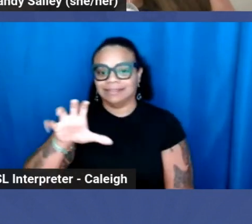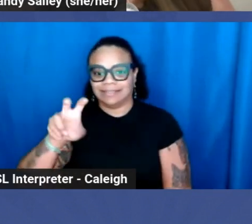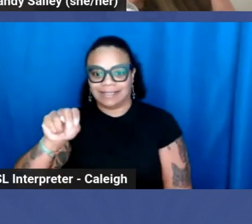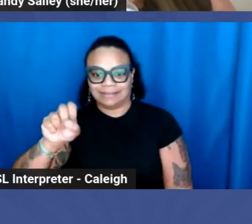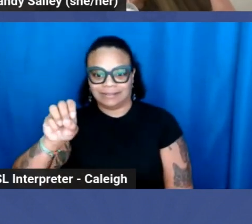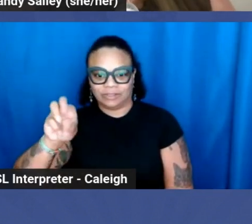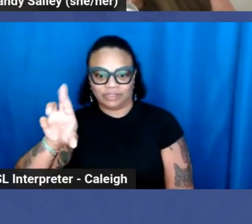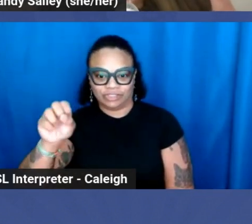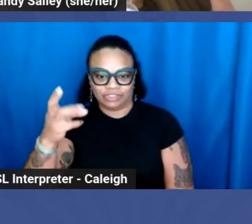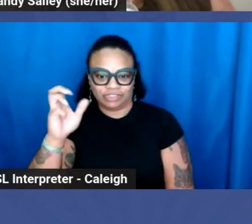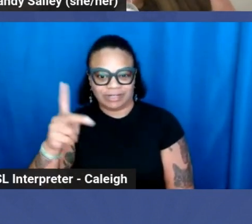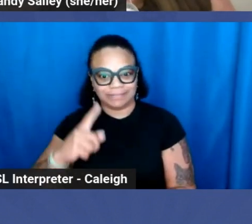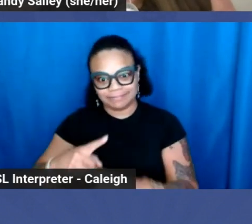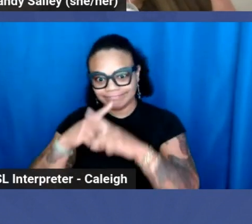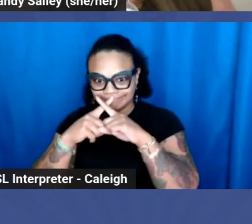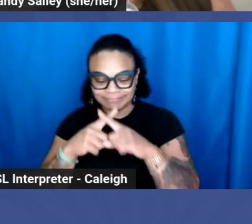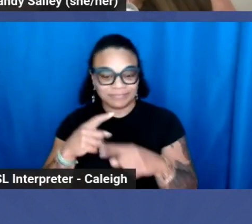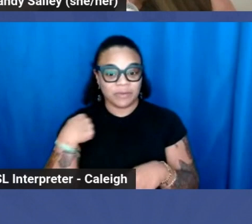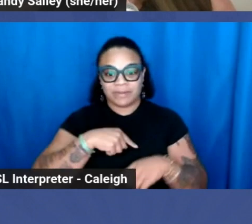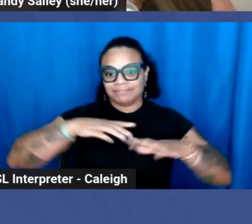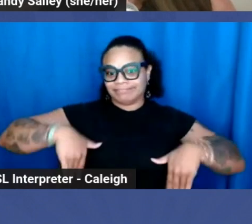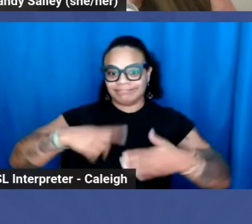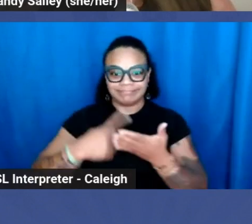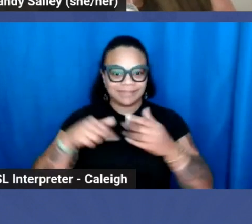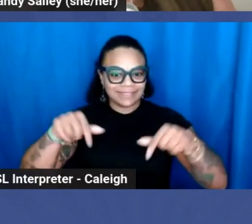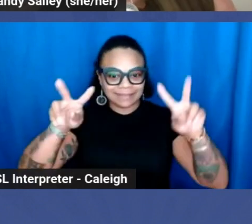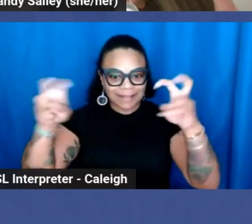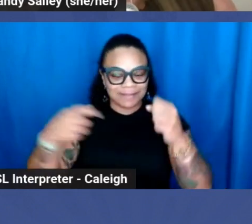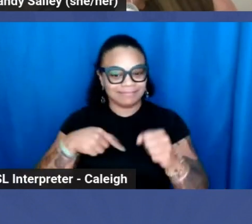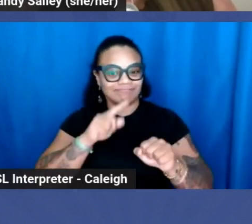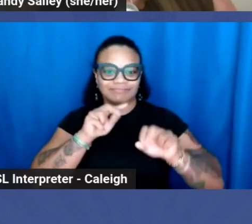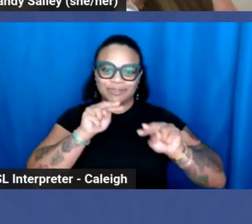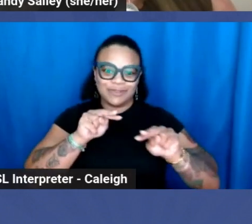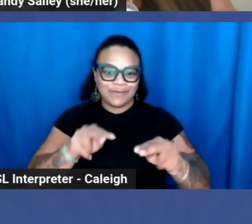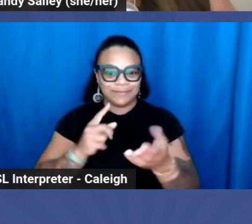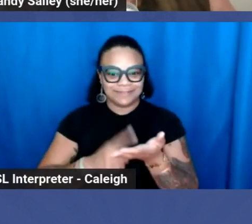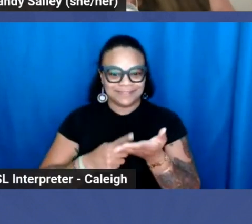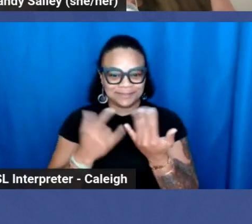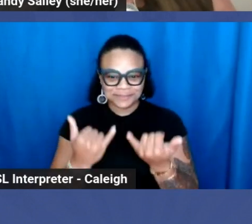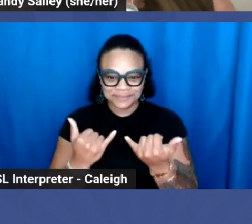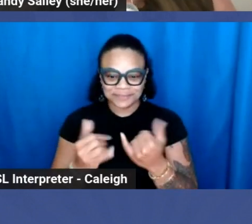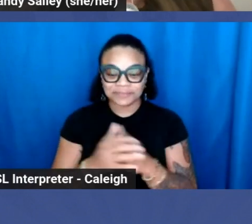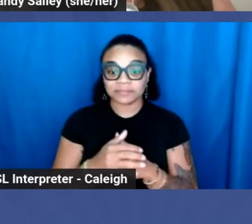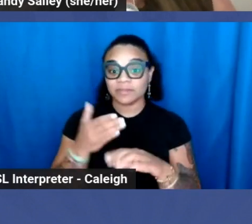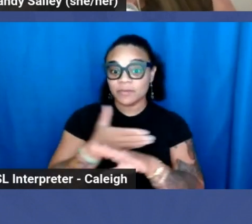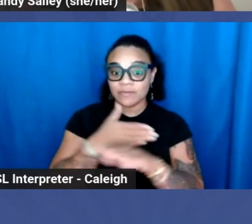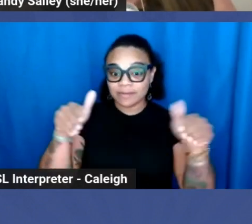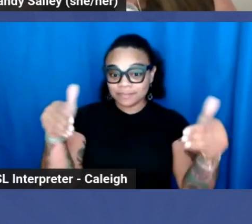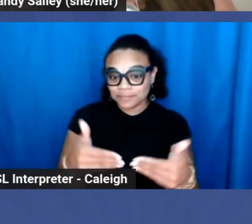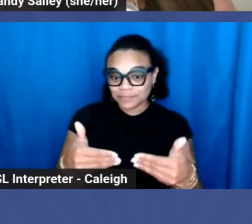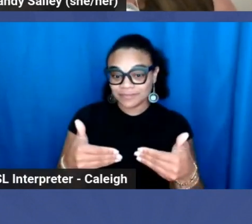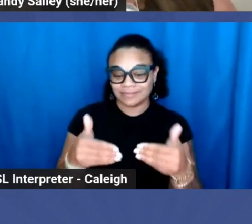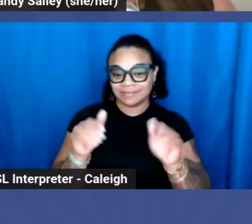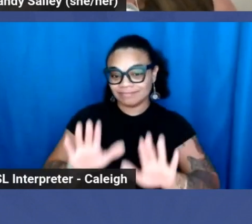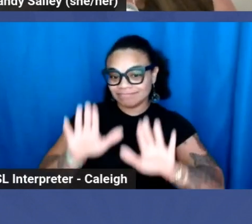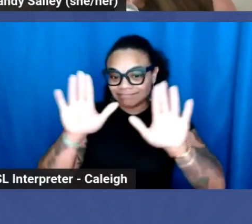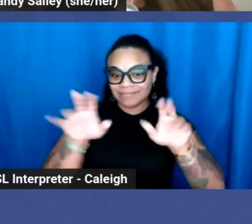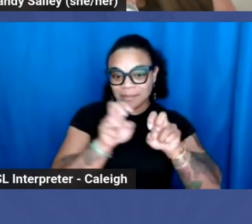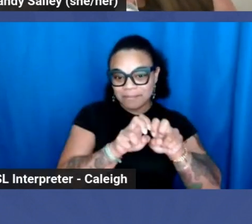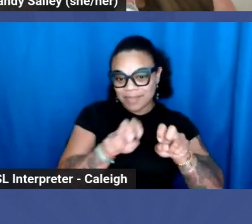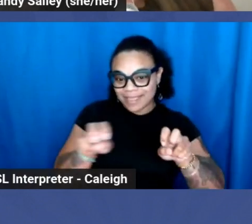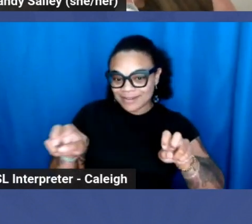topic head on just yet, so I'm really looking forward to our discussion today. Before I introduce you to my fabulous